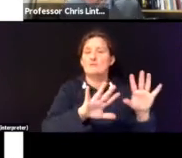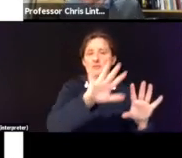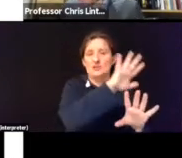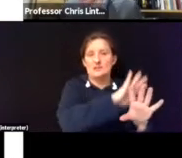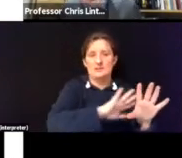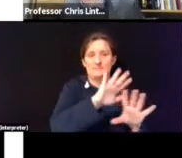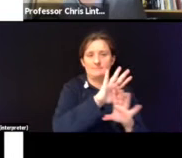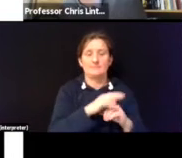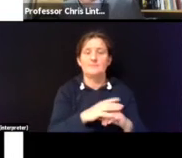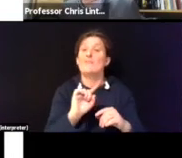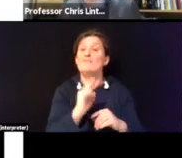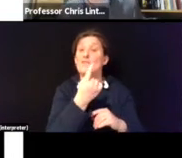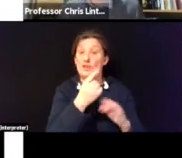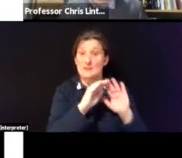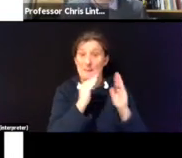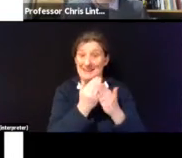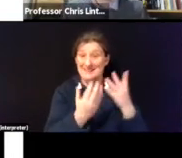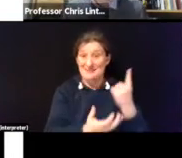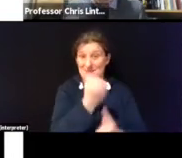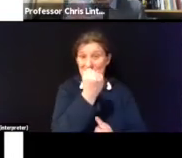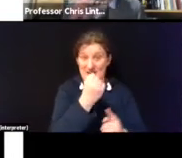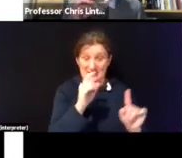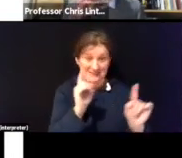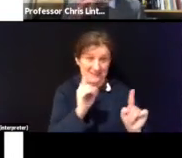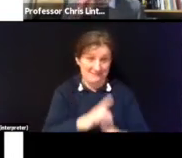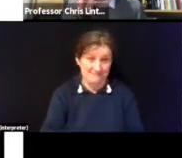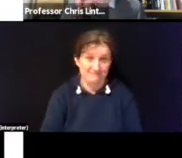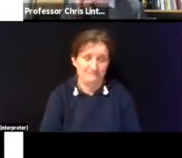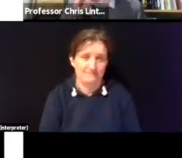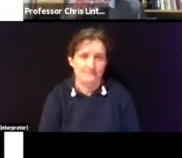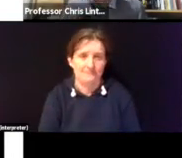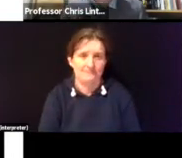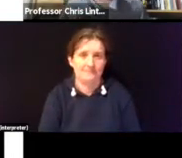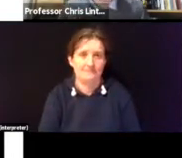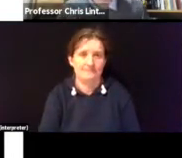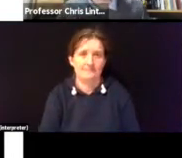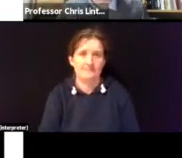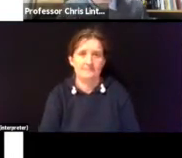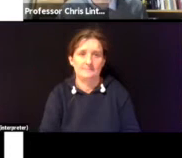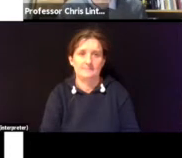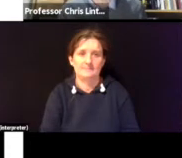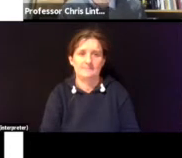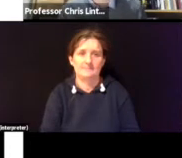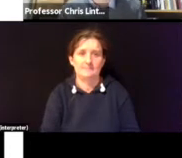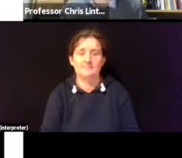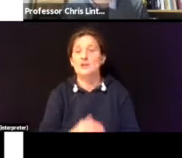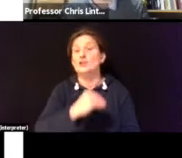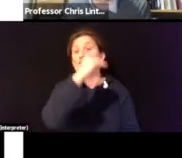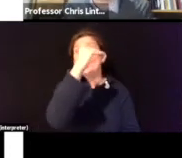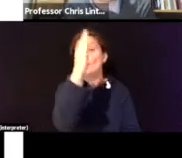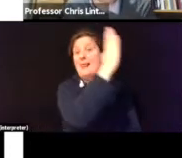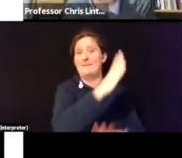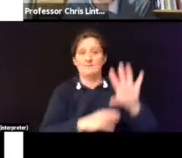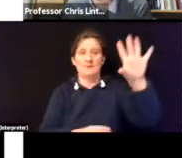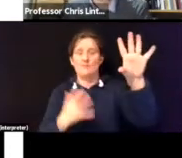first planets to be discovered, I think, to the surprise of many astronomers, live up in the top left here. So these are the